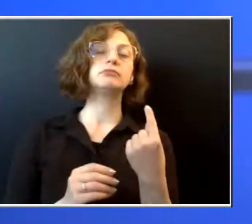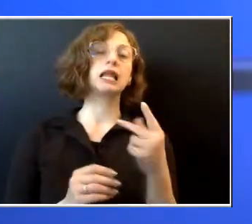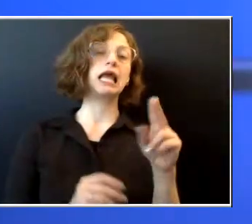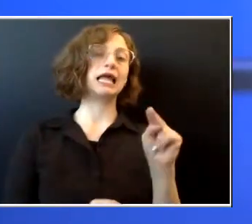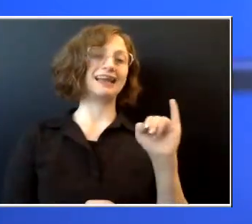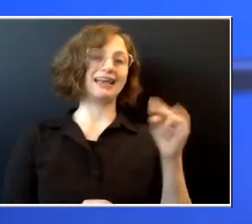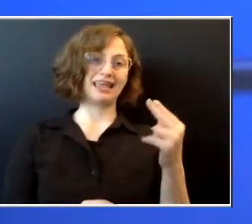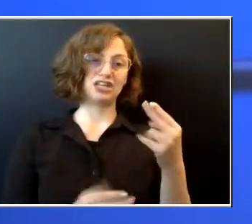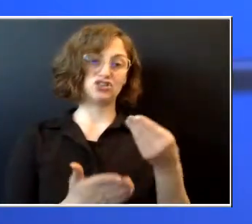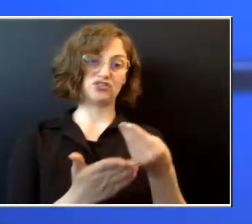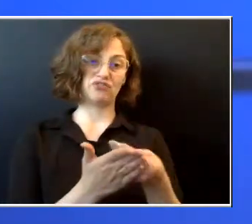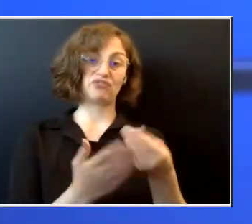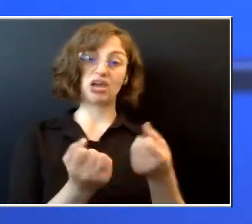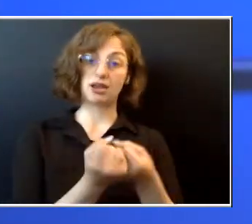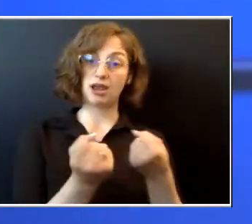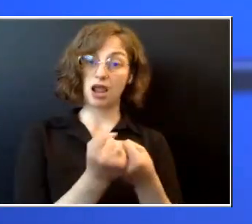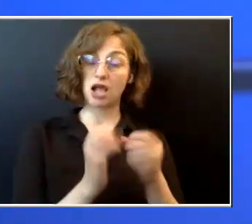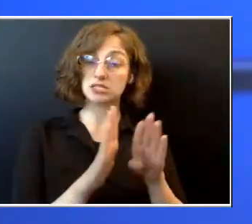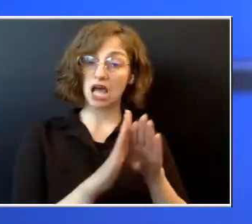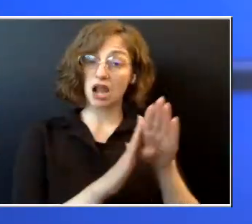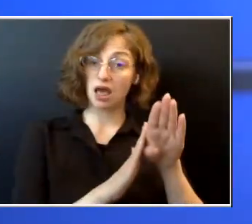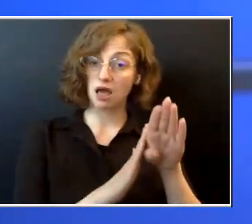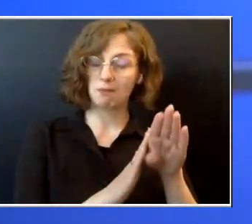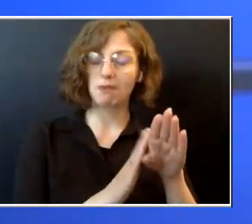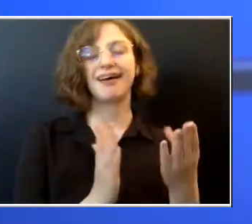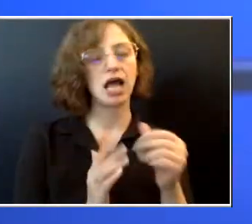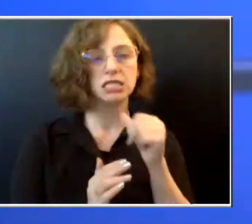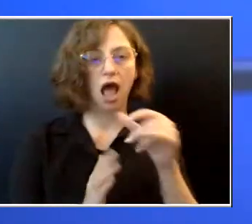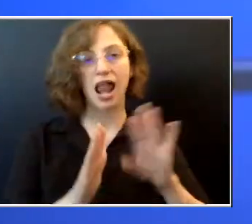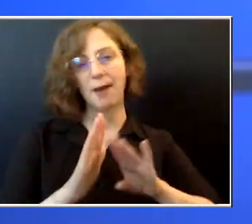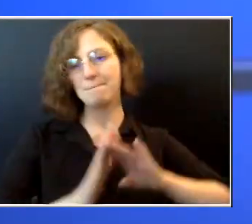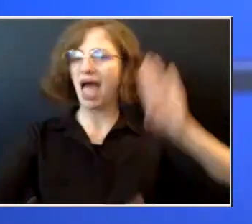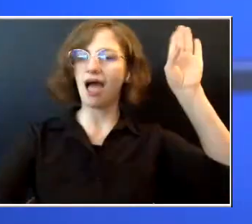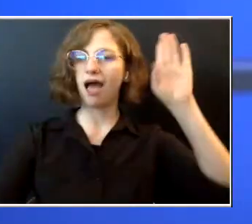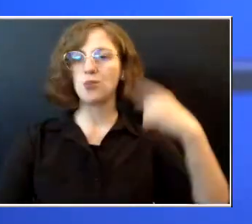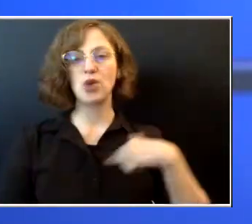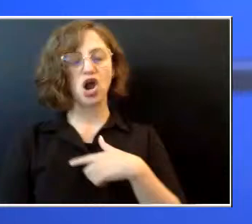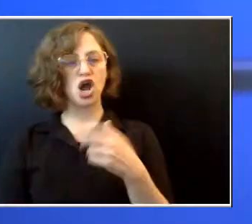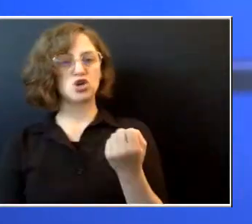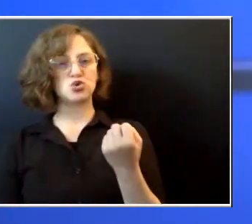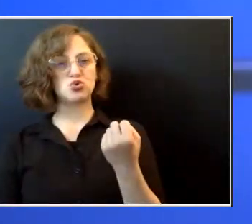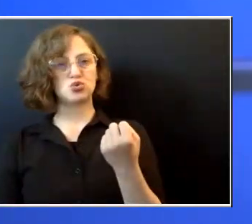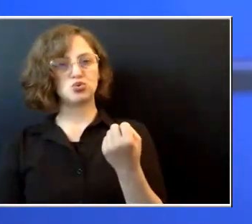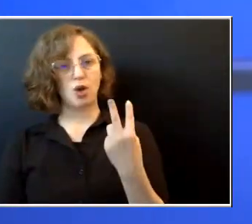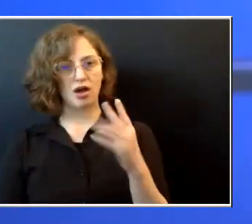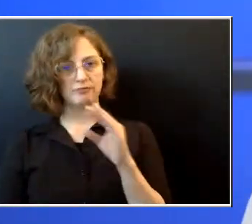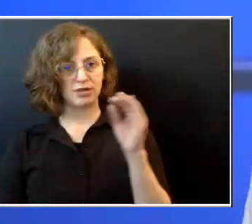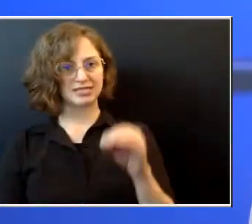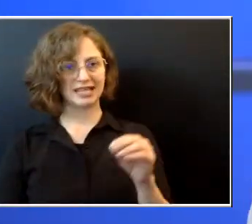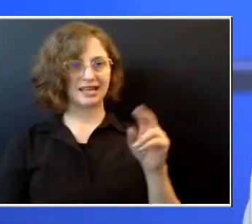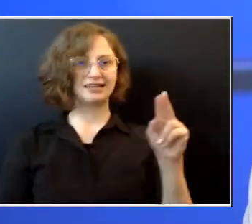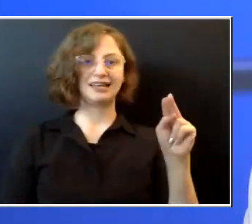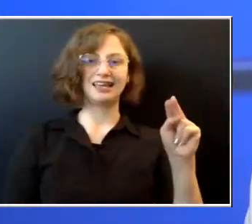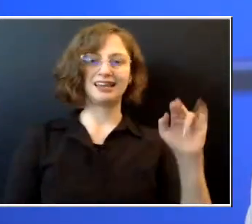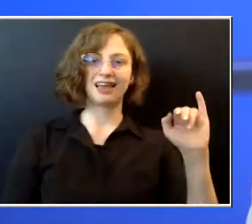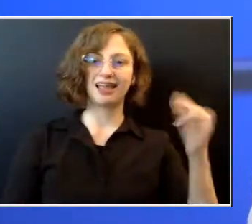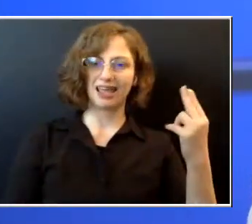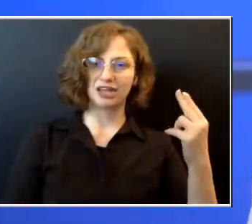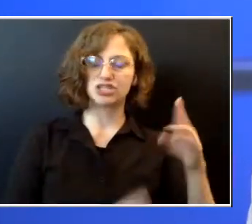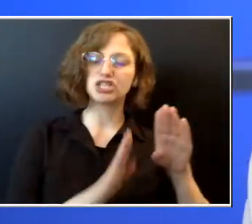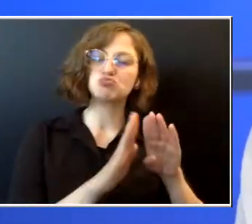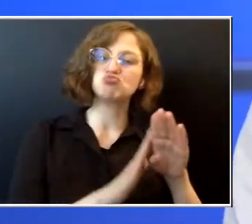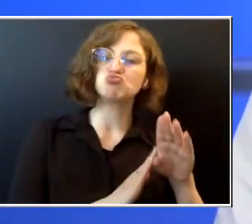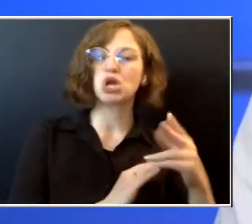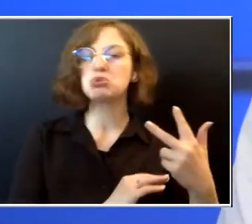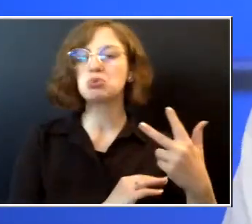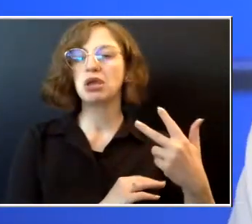that rate. We are at 12%, and the NIH has gone up at 3 to 4%. So we are outkicking our coverage